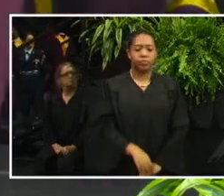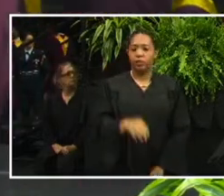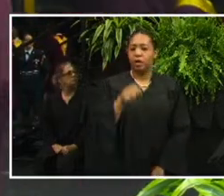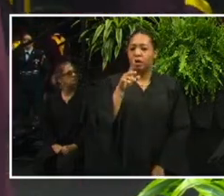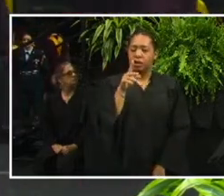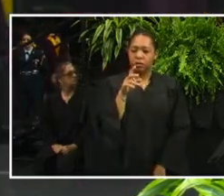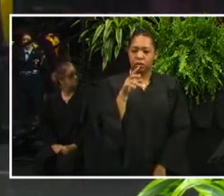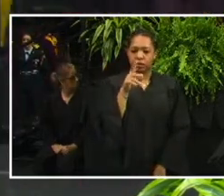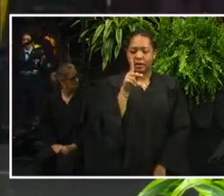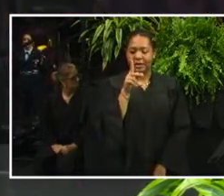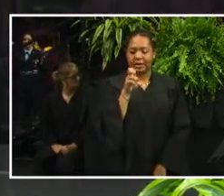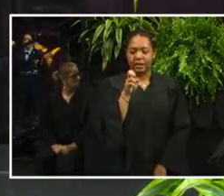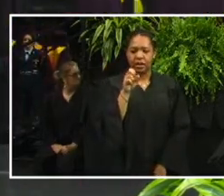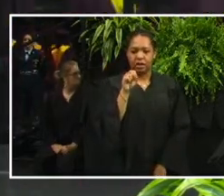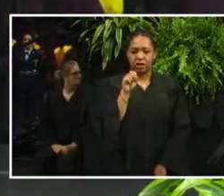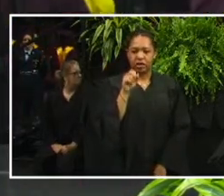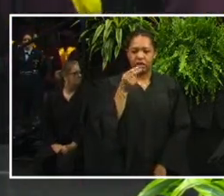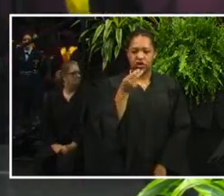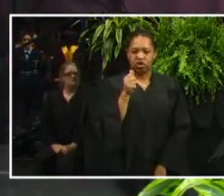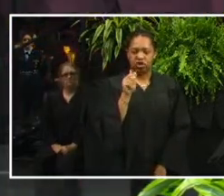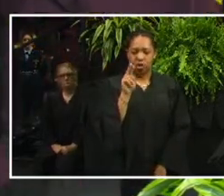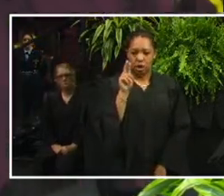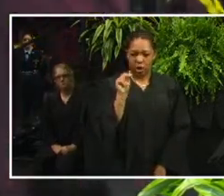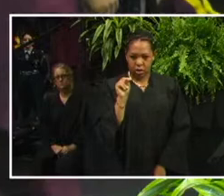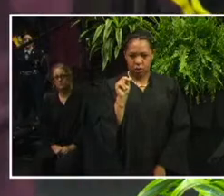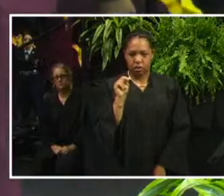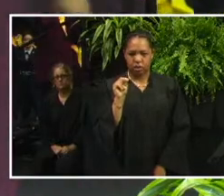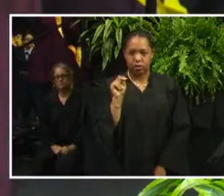Keyshawn Ramon Mincy.